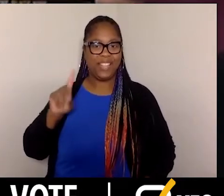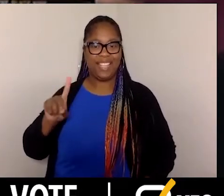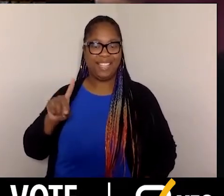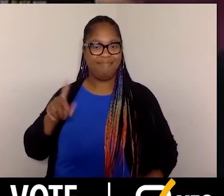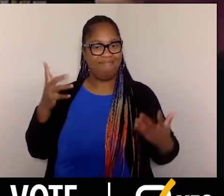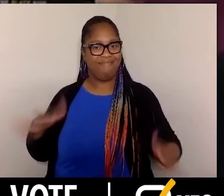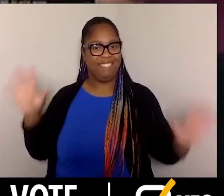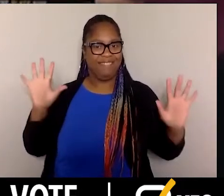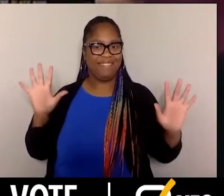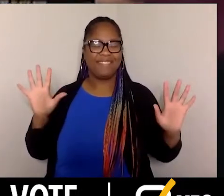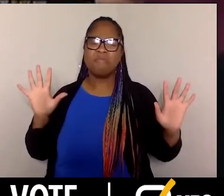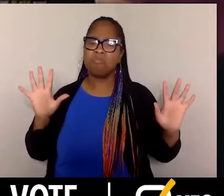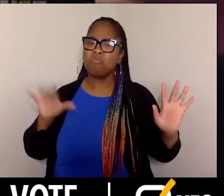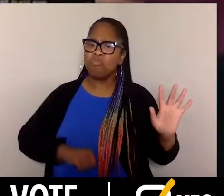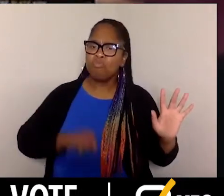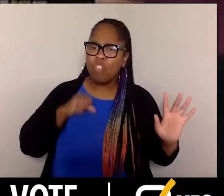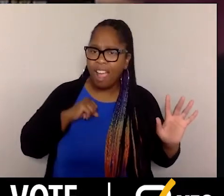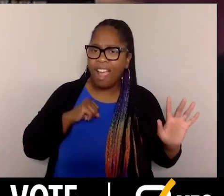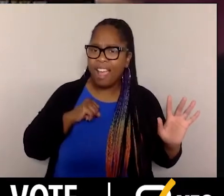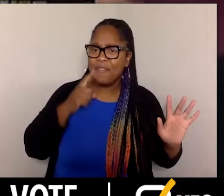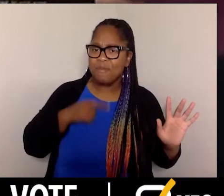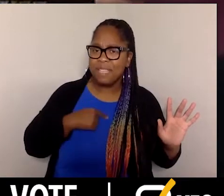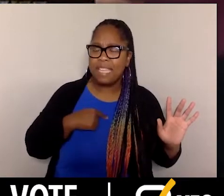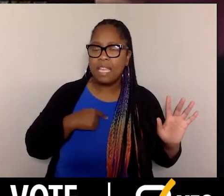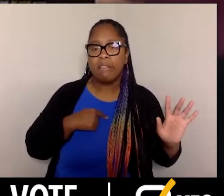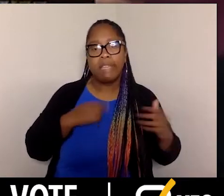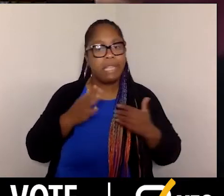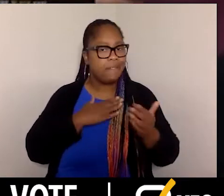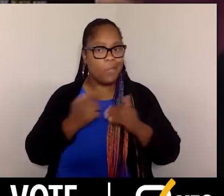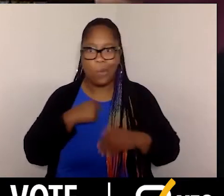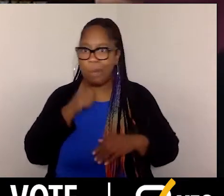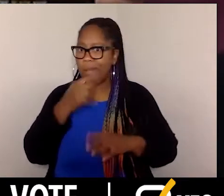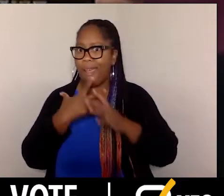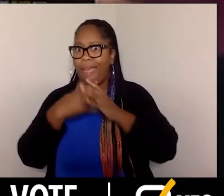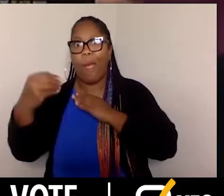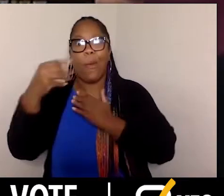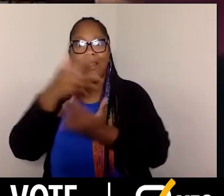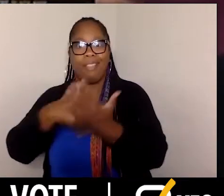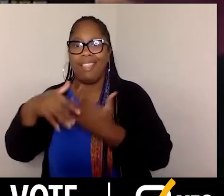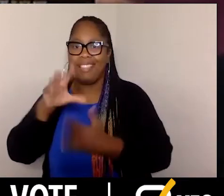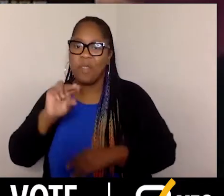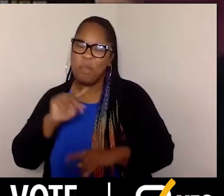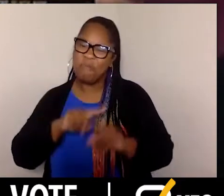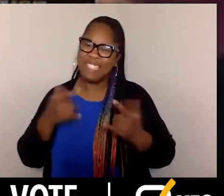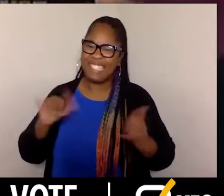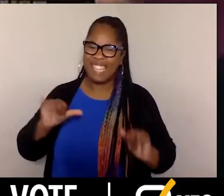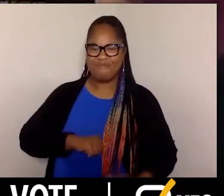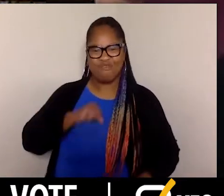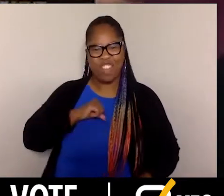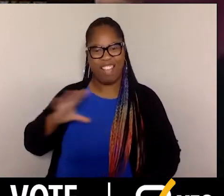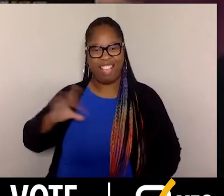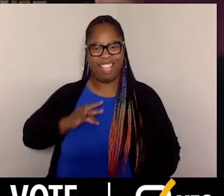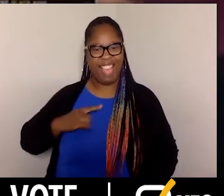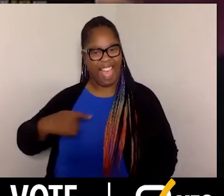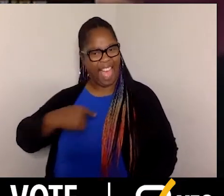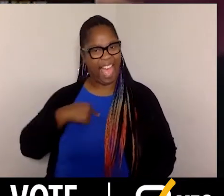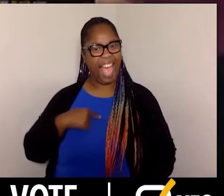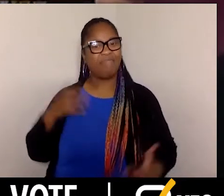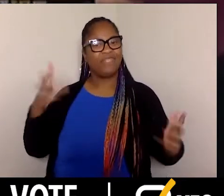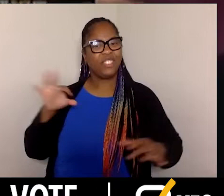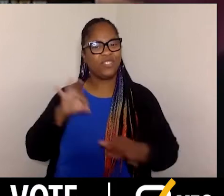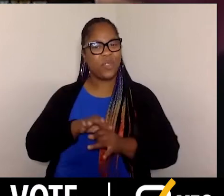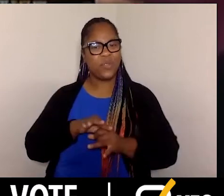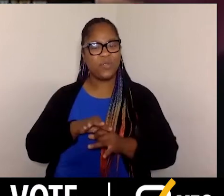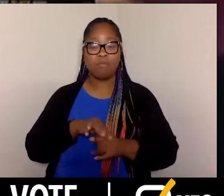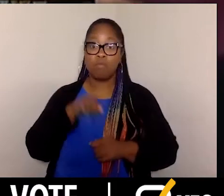even though I know I'm not leaving the comfort of my home. If you're looking for guidance on candidates and ballot